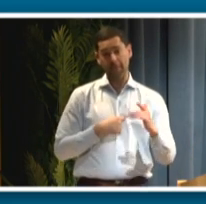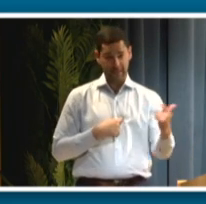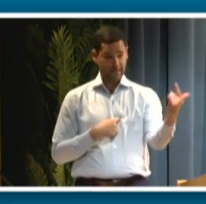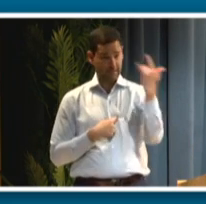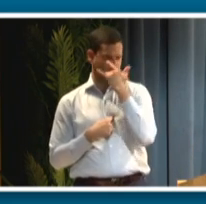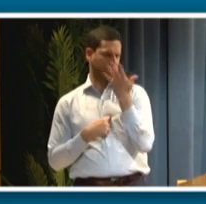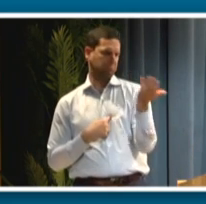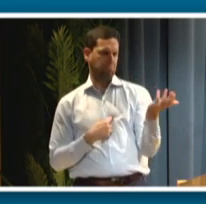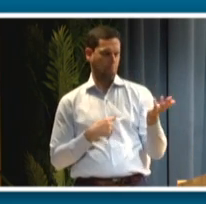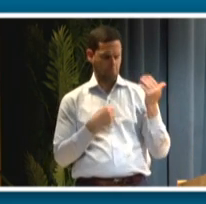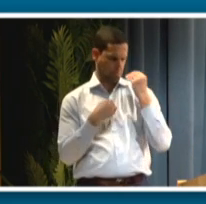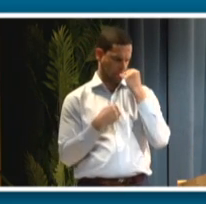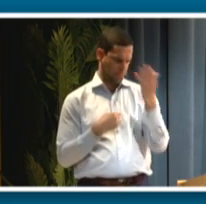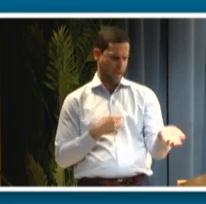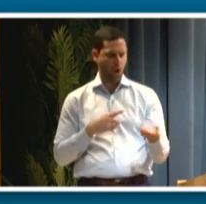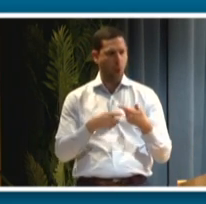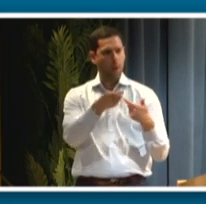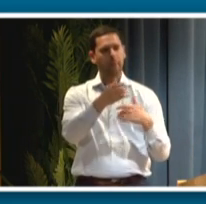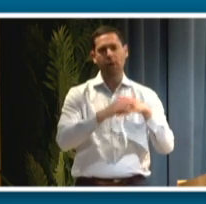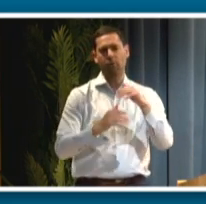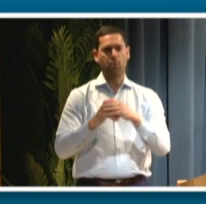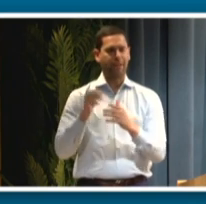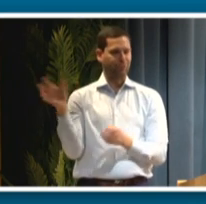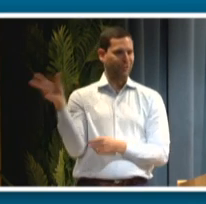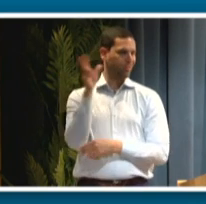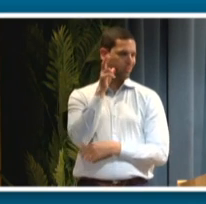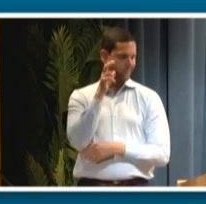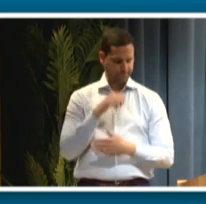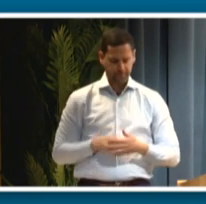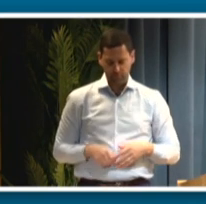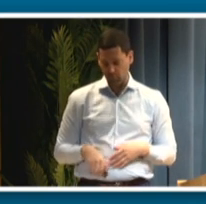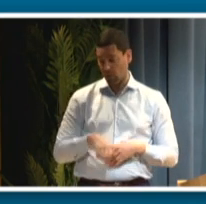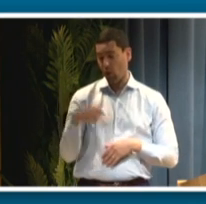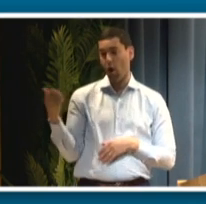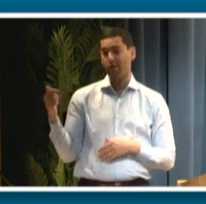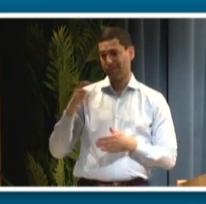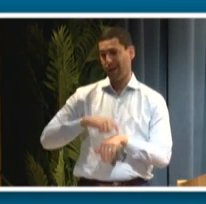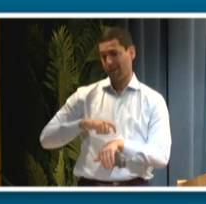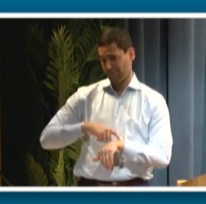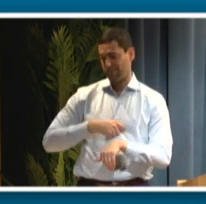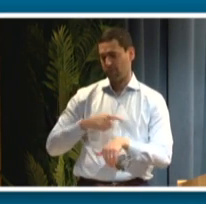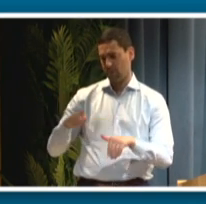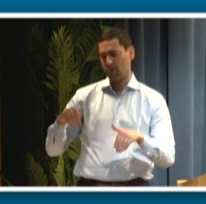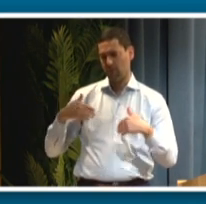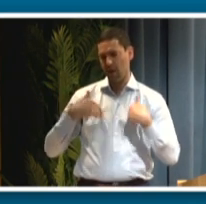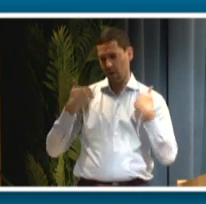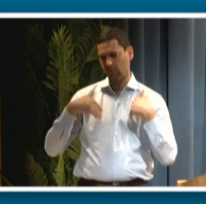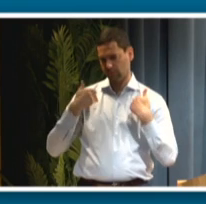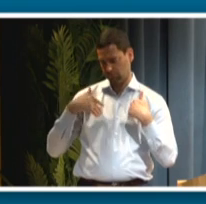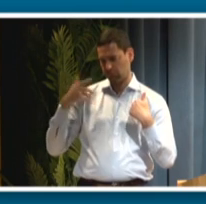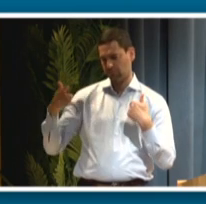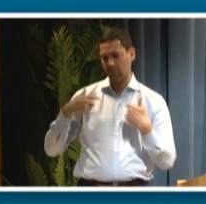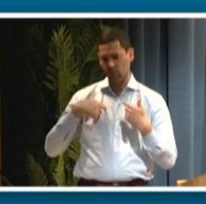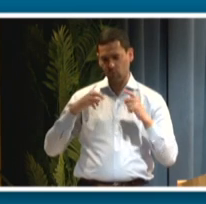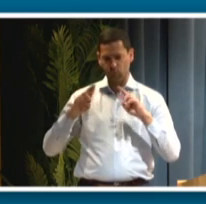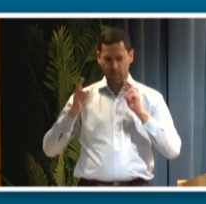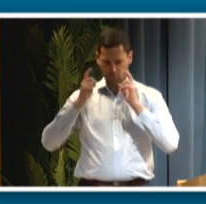right? Yeah. Another time I had a young kid who was acting up in a crowd, right? These are my favorite young people, by the way. Right? They are